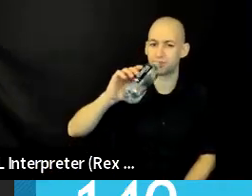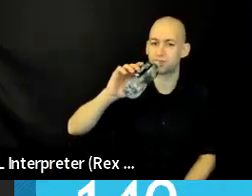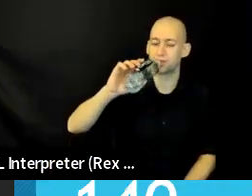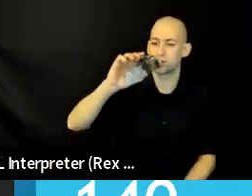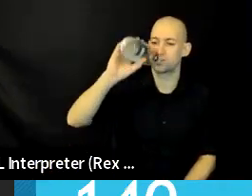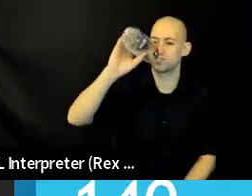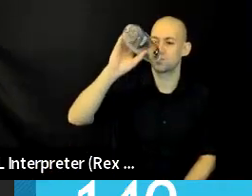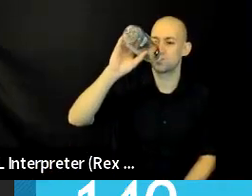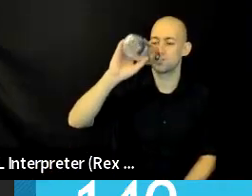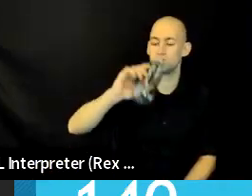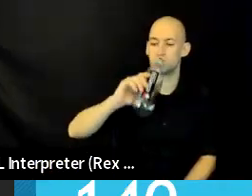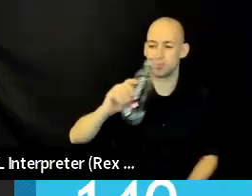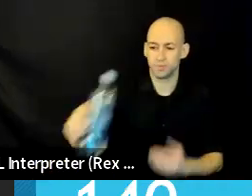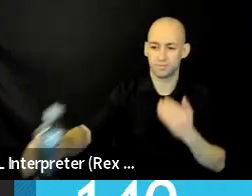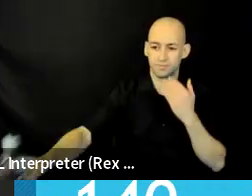Thank you, Andy.